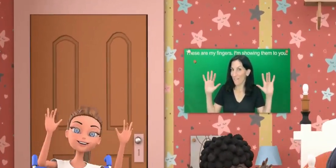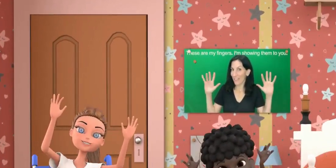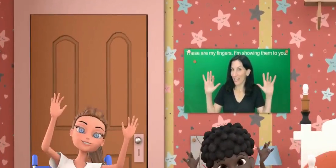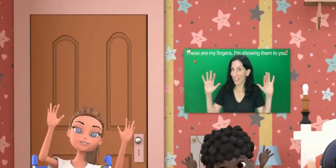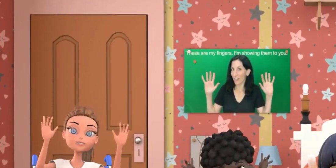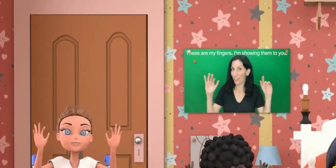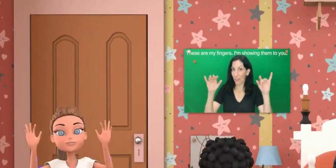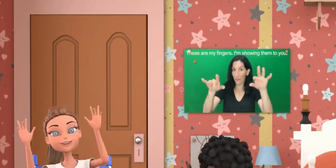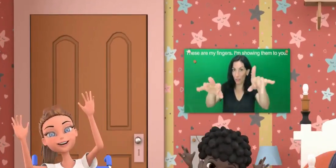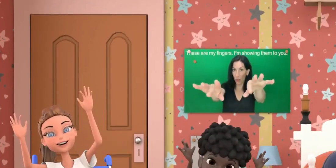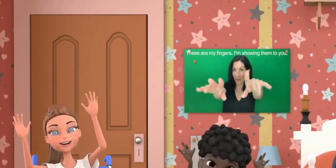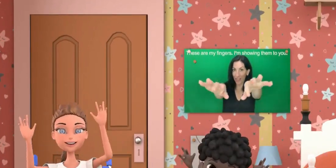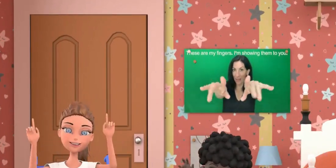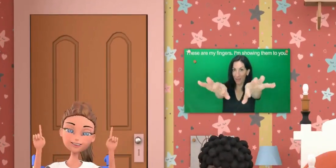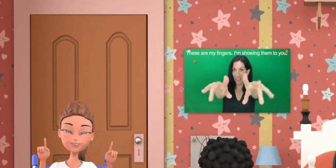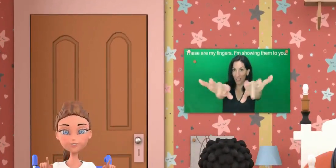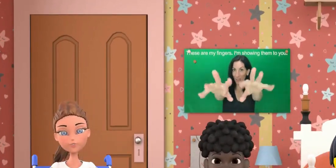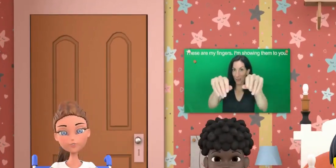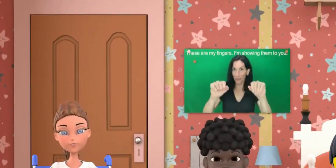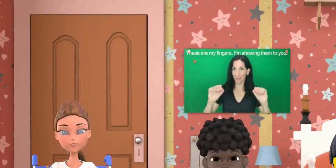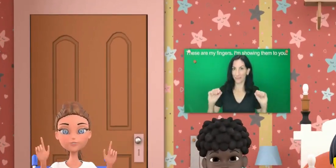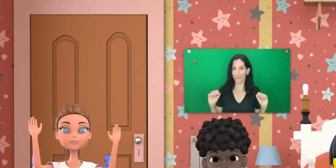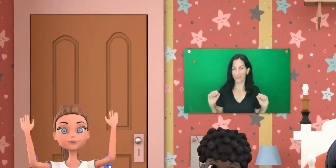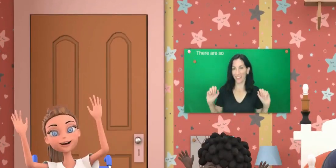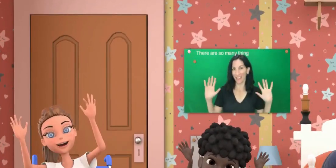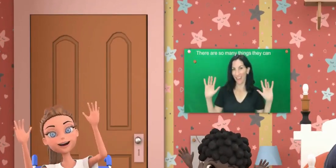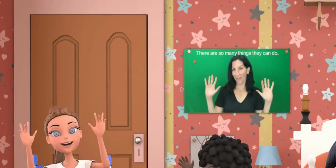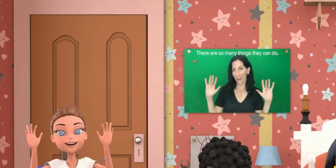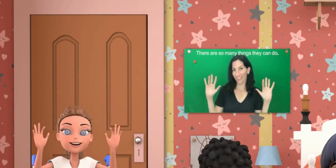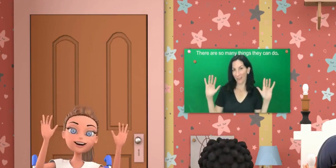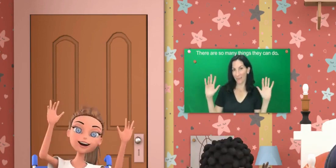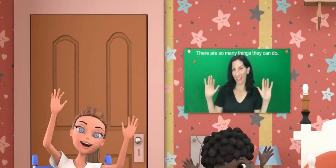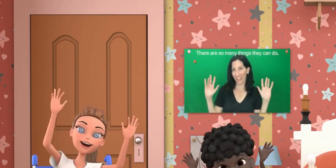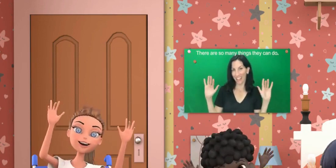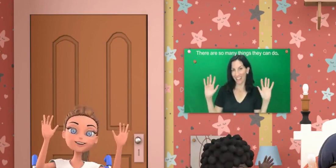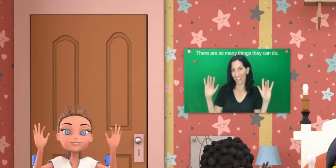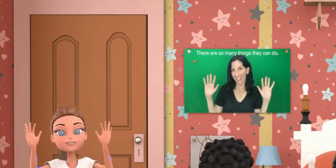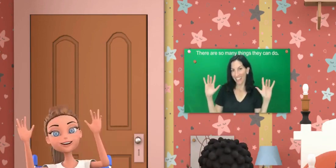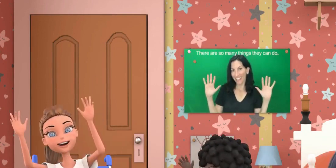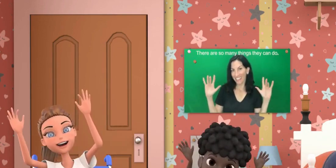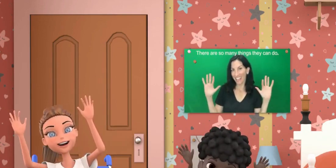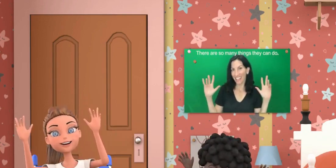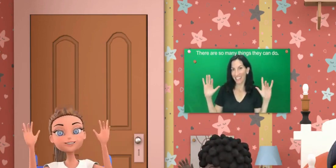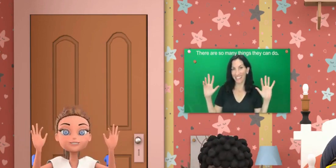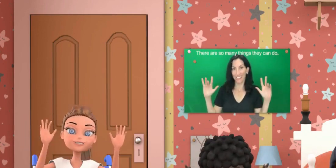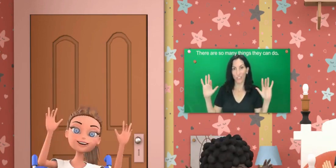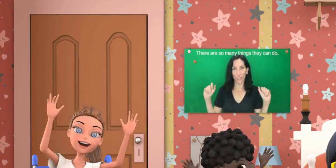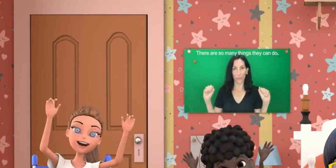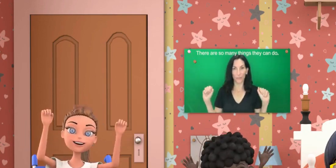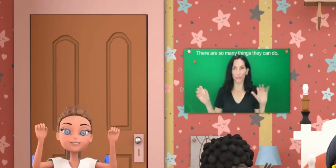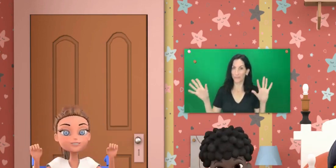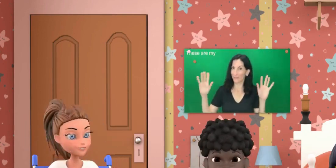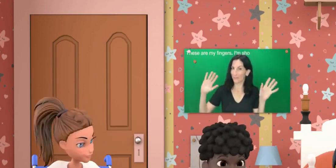These are my fingers, I'm showing them to you. There are so many things that